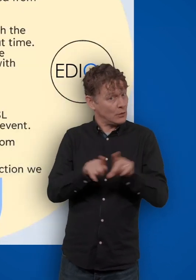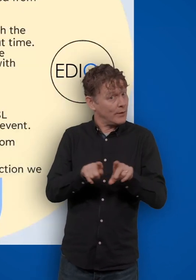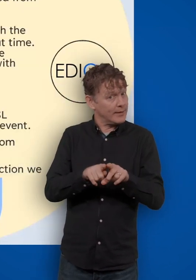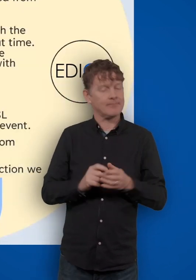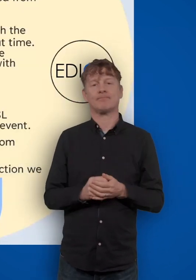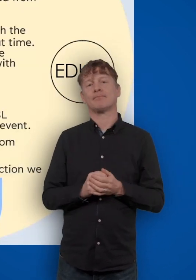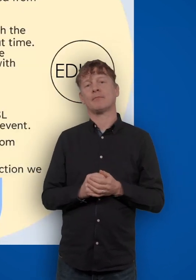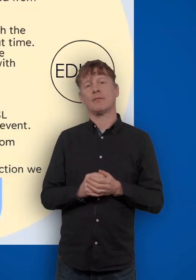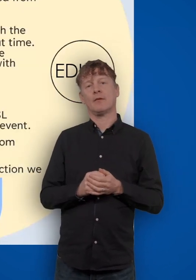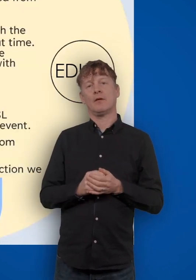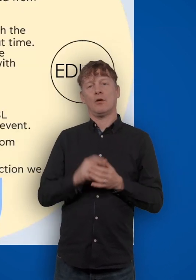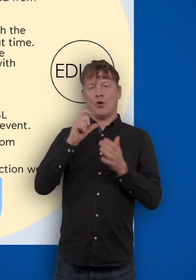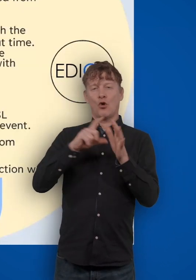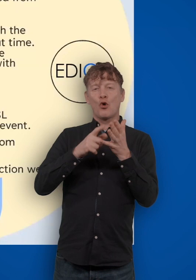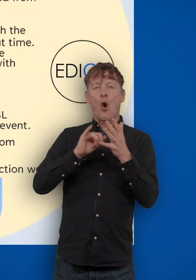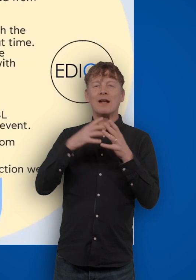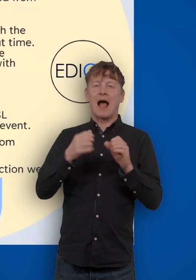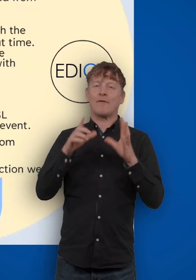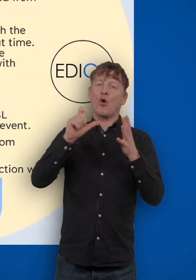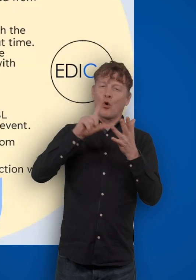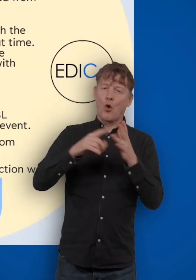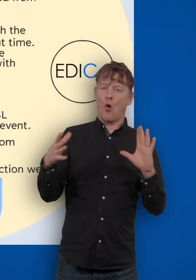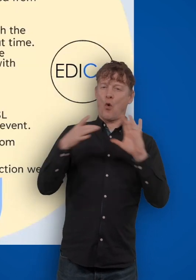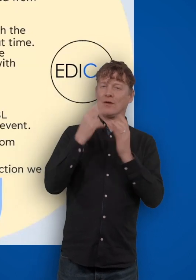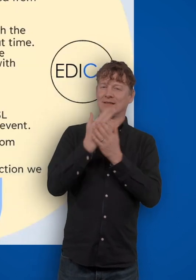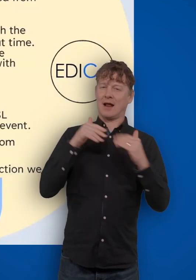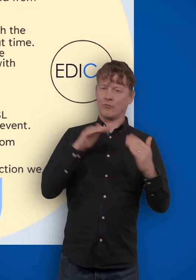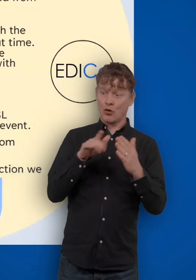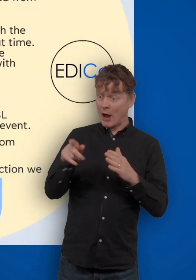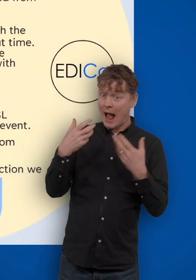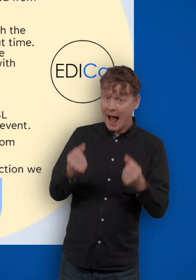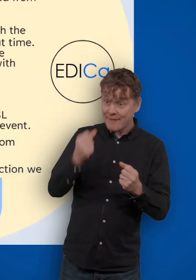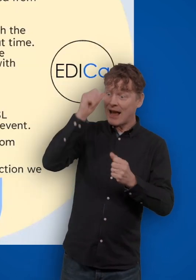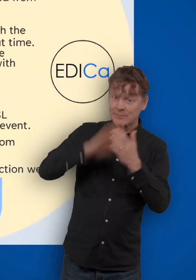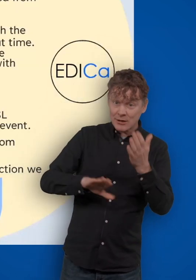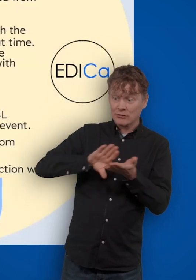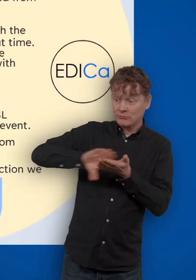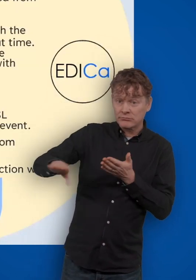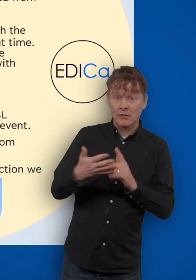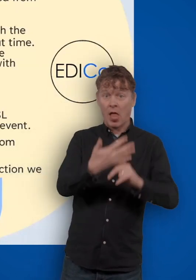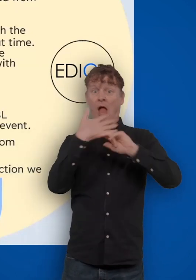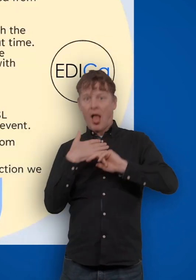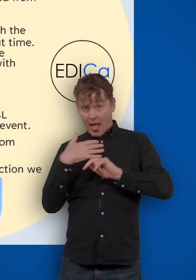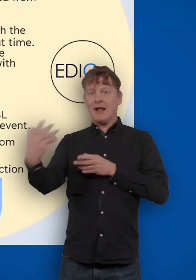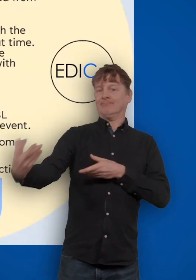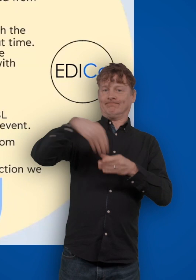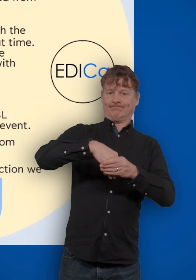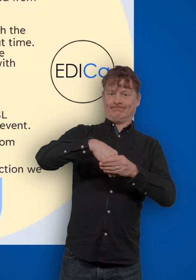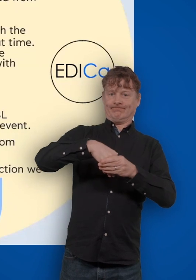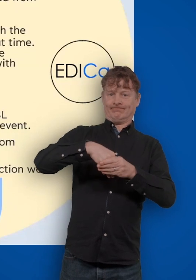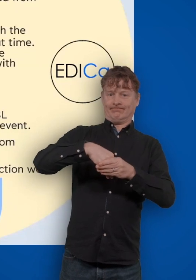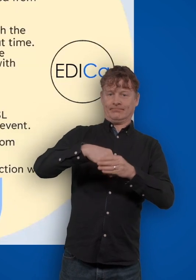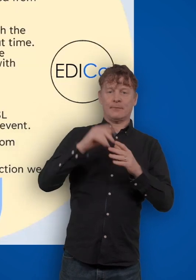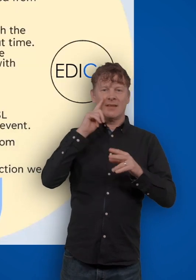goal. The caucus uses a co-design approach led by those with lived experience of exclusion and marginalization to undertake and